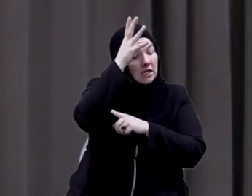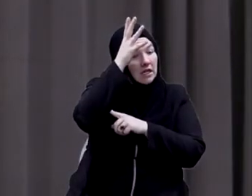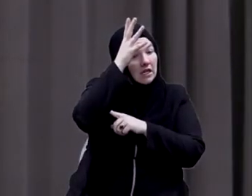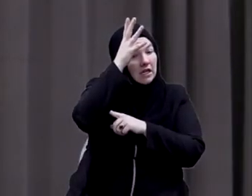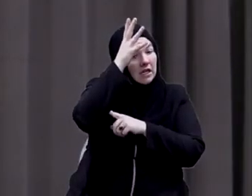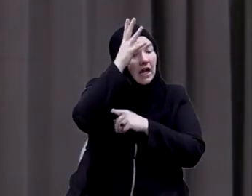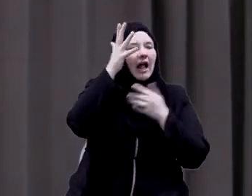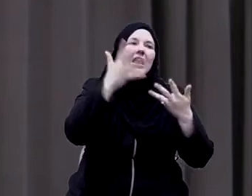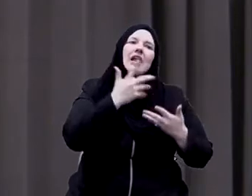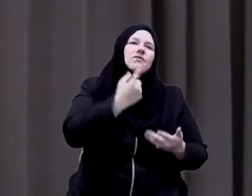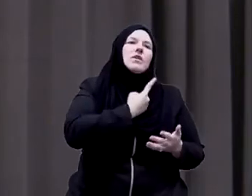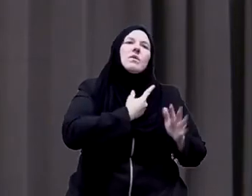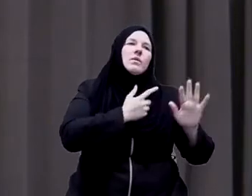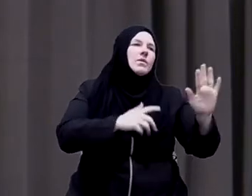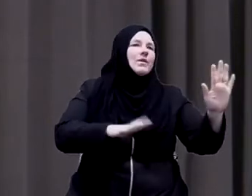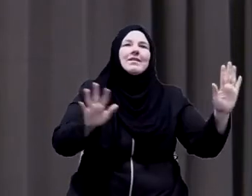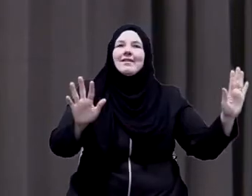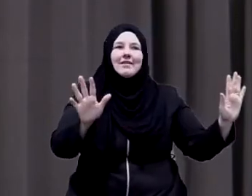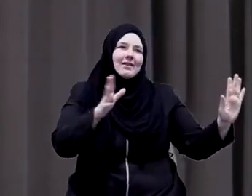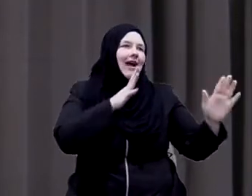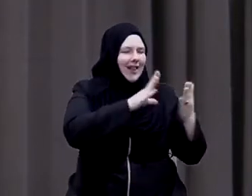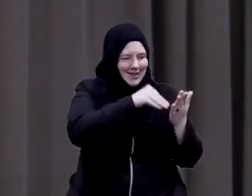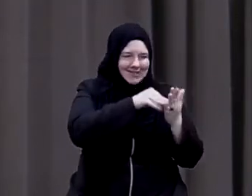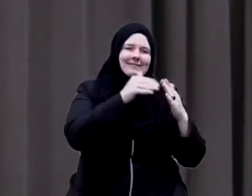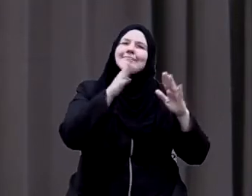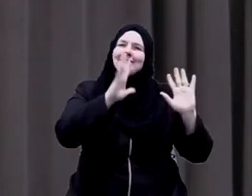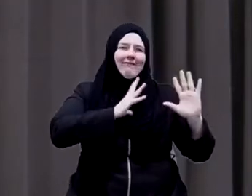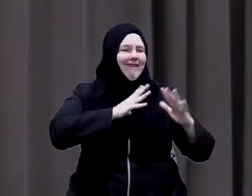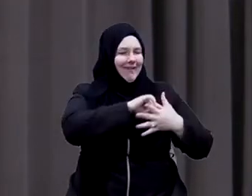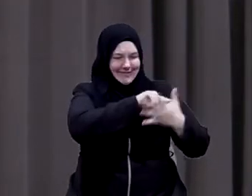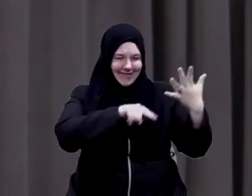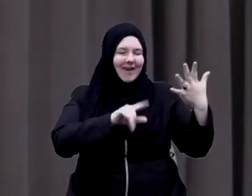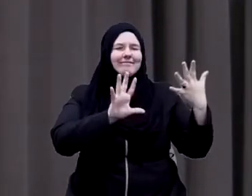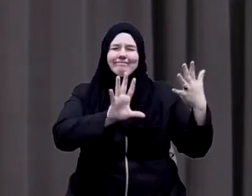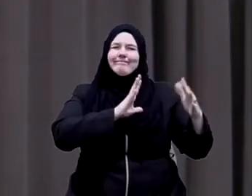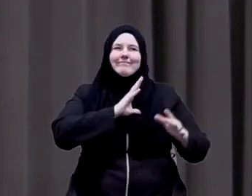be left alone, to be acceptable, or to be accepted?